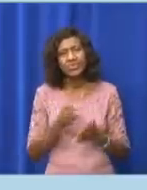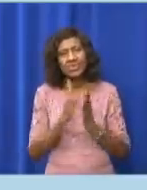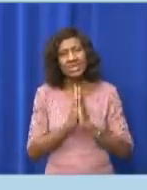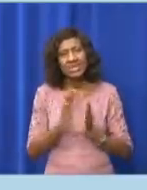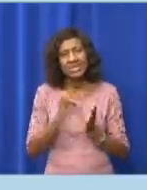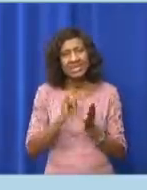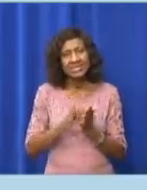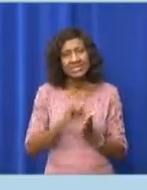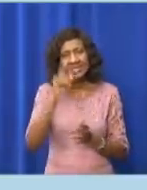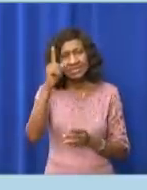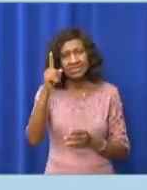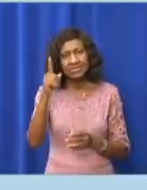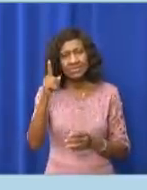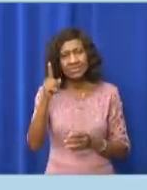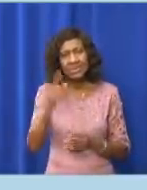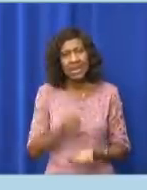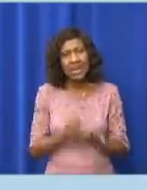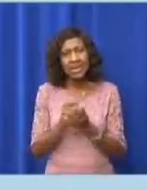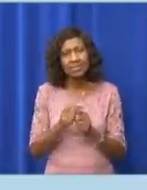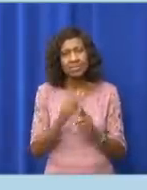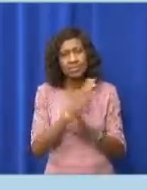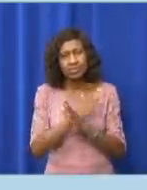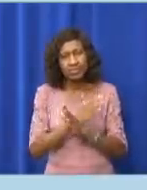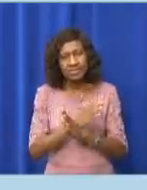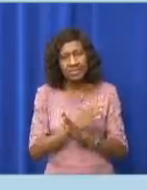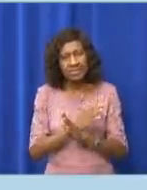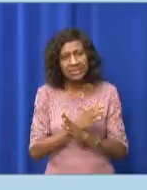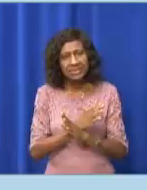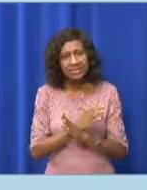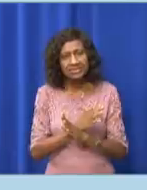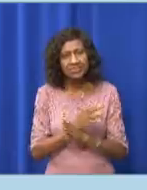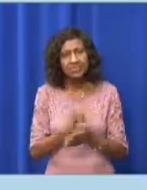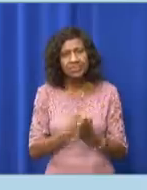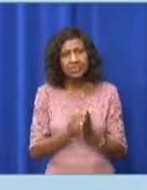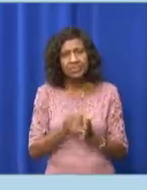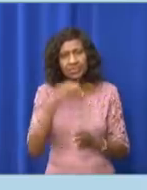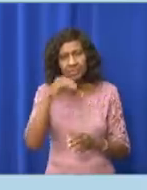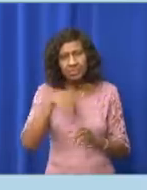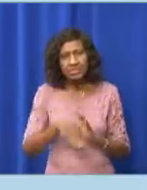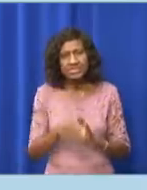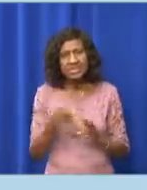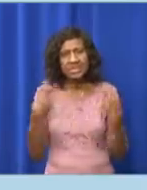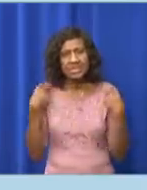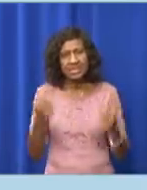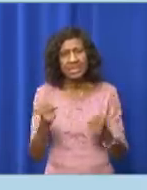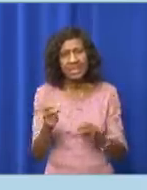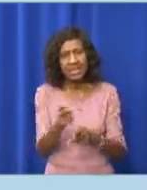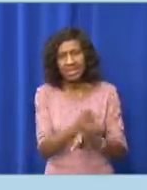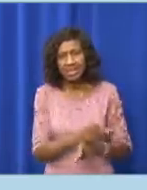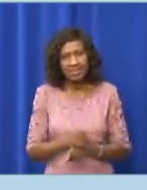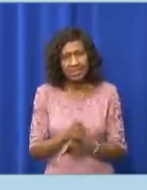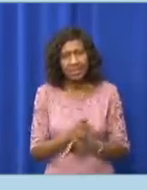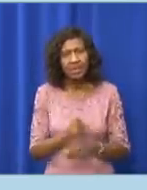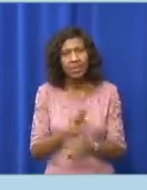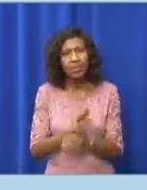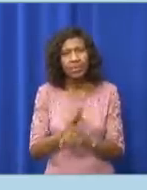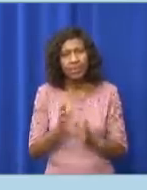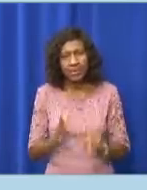that you would help to protect those who are in the healthcare industry, those who